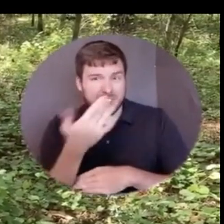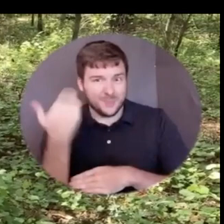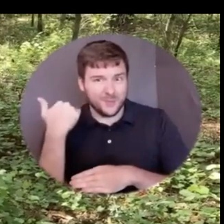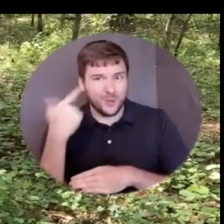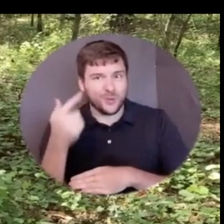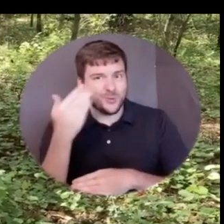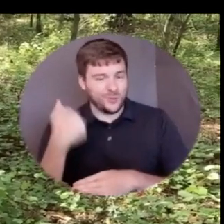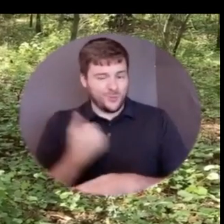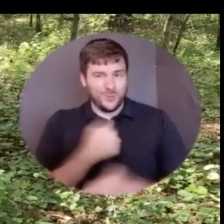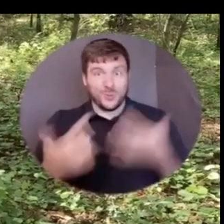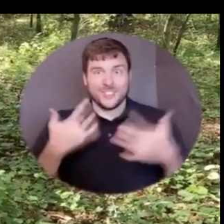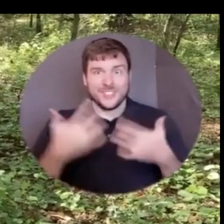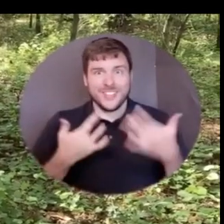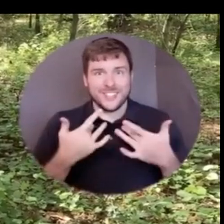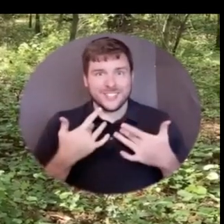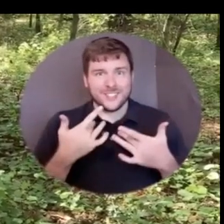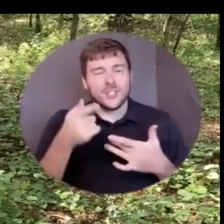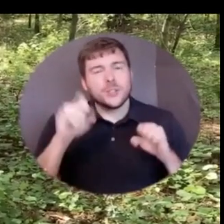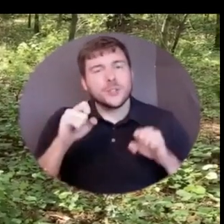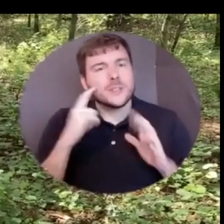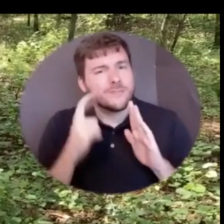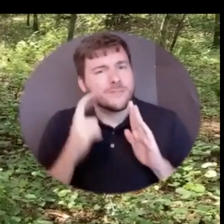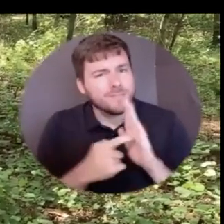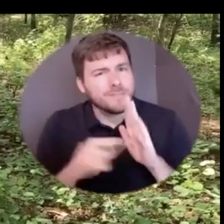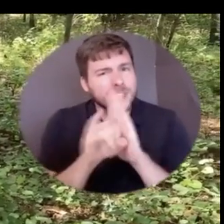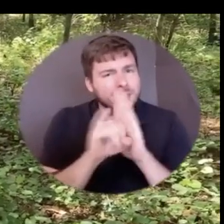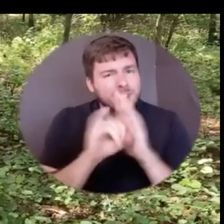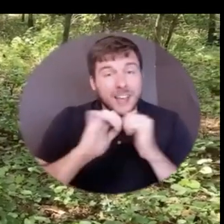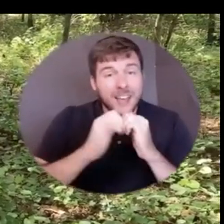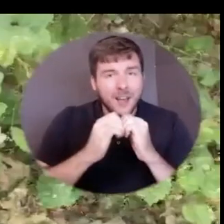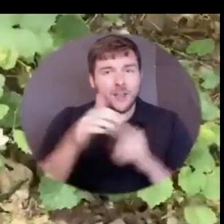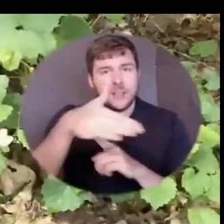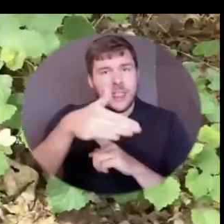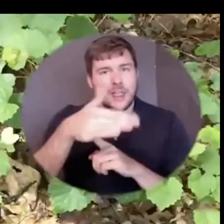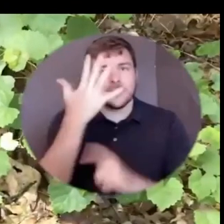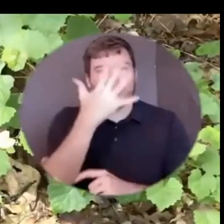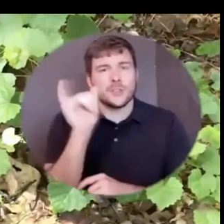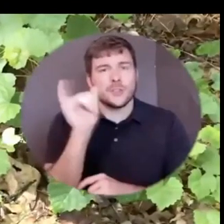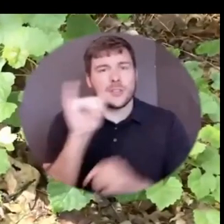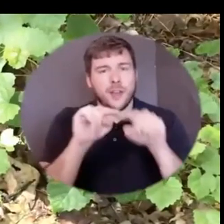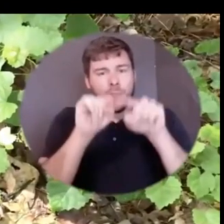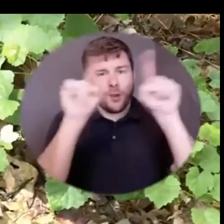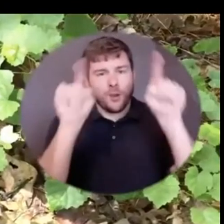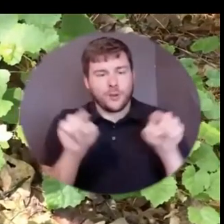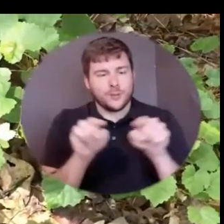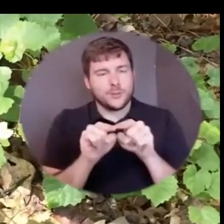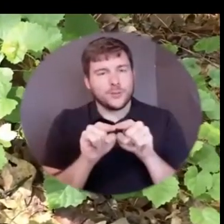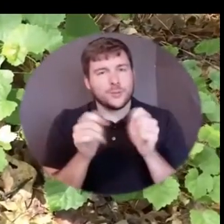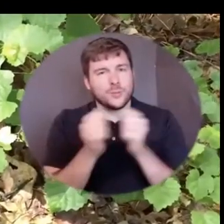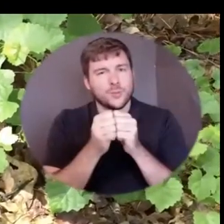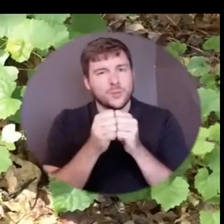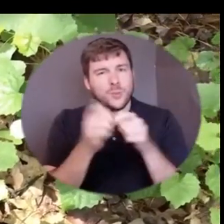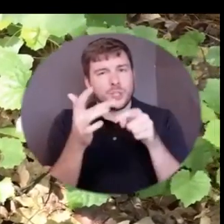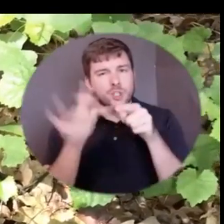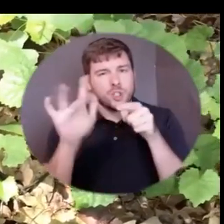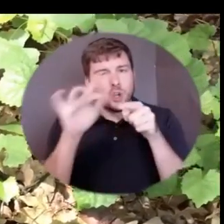are to have these here. The way you can tell a muscadine grape is they have these really nice heart-shaped leaves with toothed edges. And